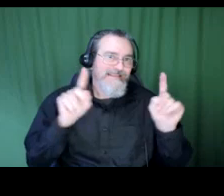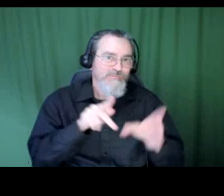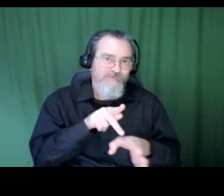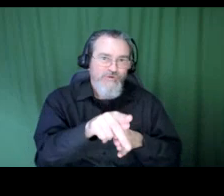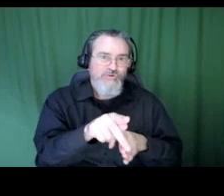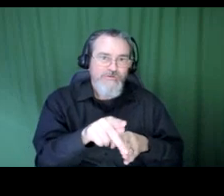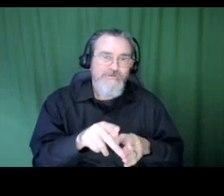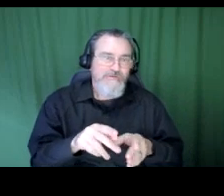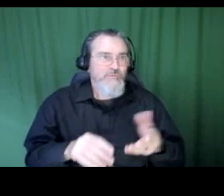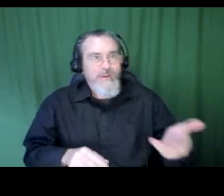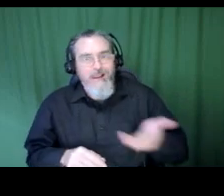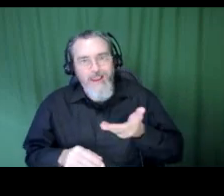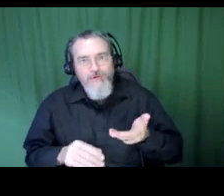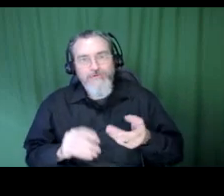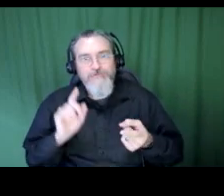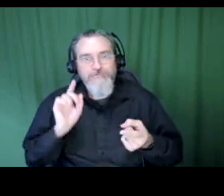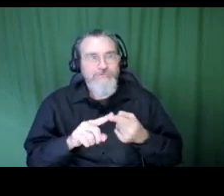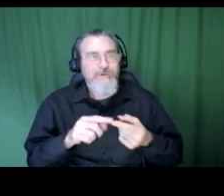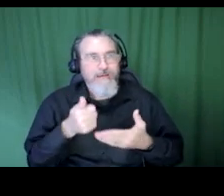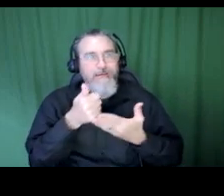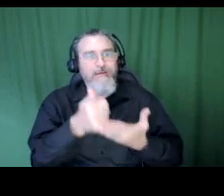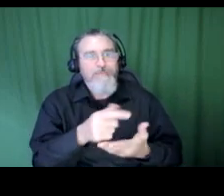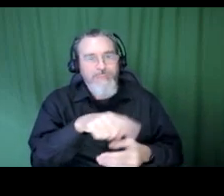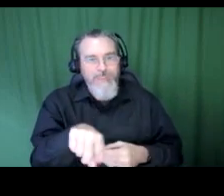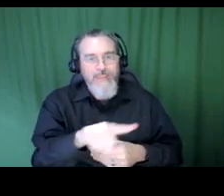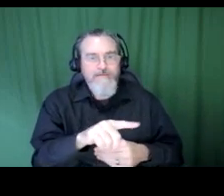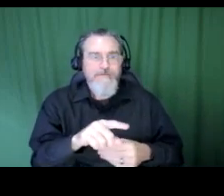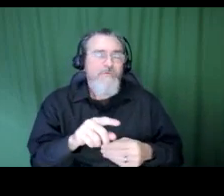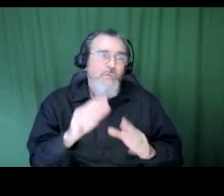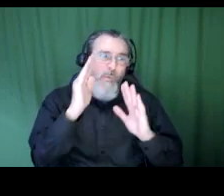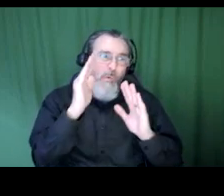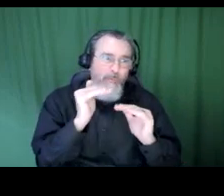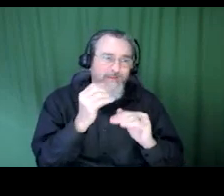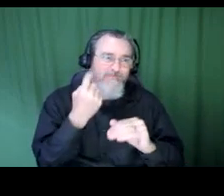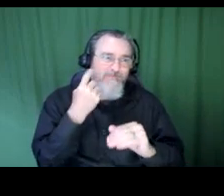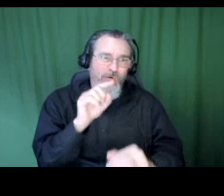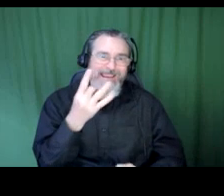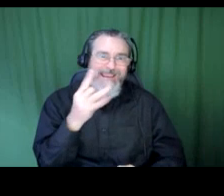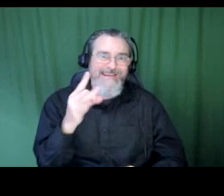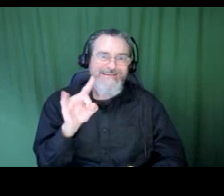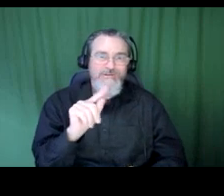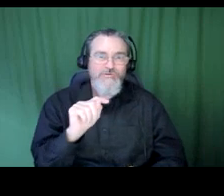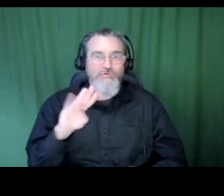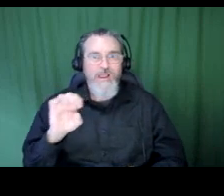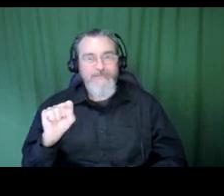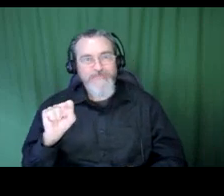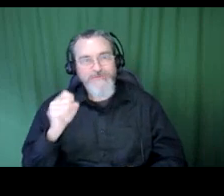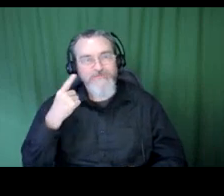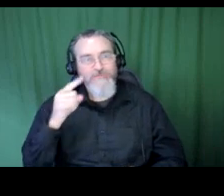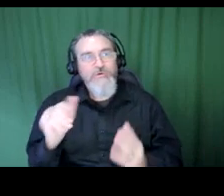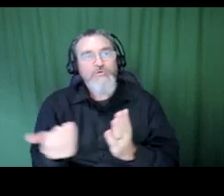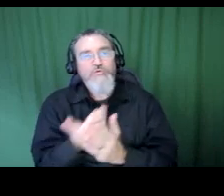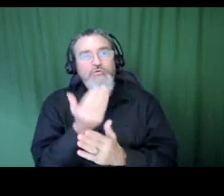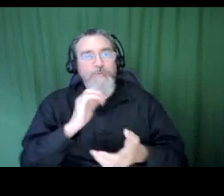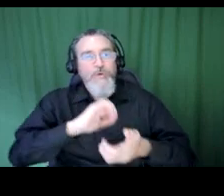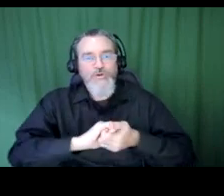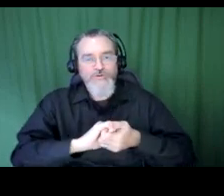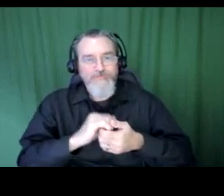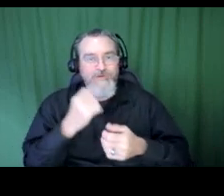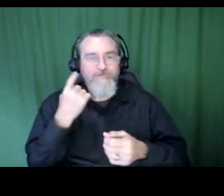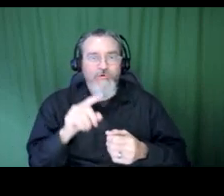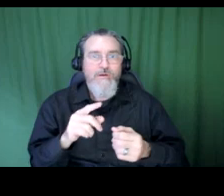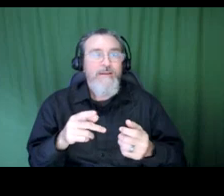And we hope to engage over 18 tribes in new tribal partnerships to provide both place-based learning